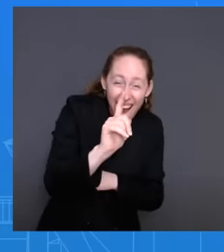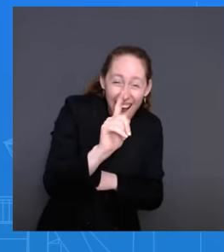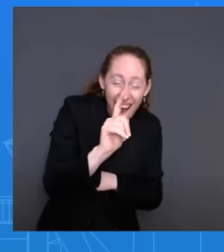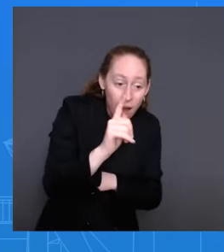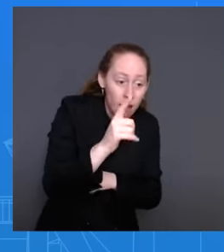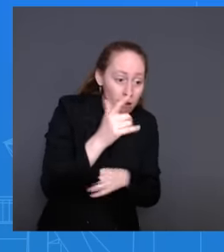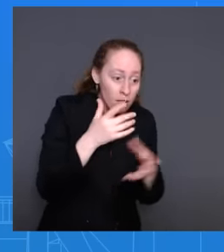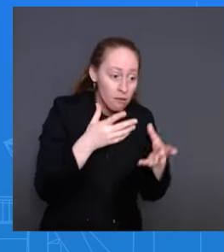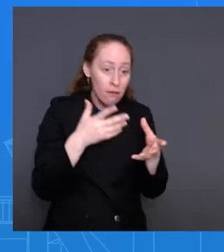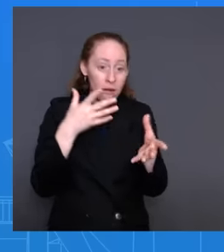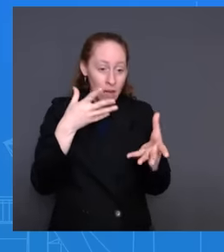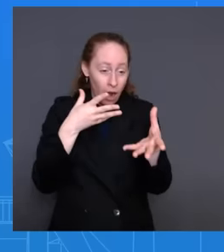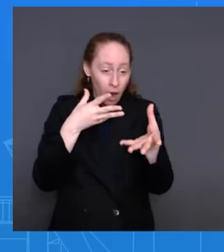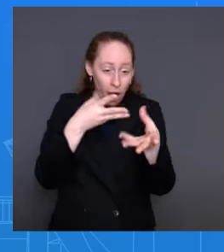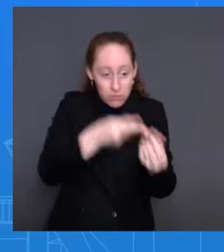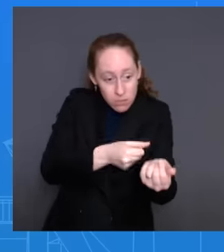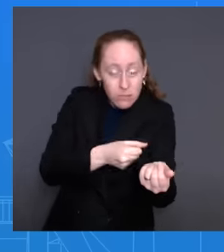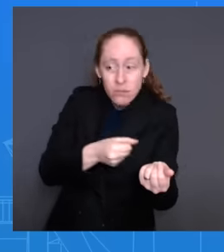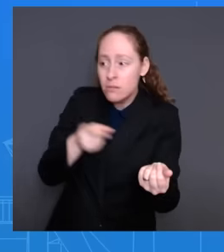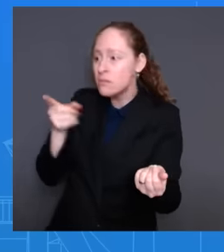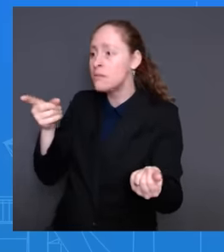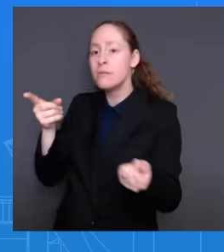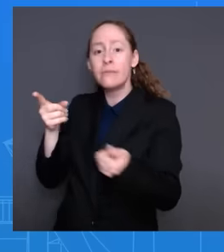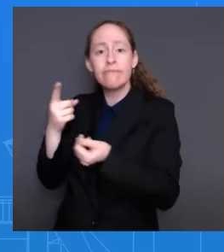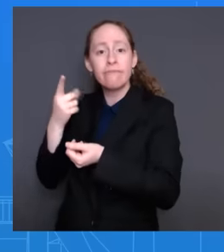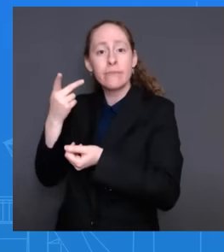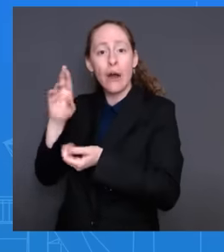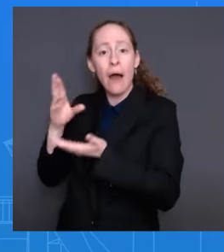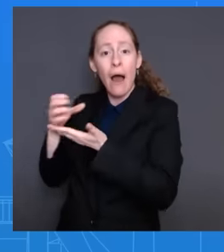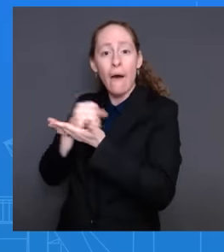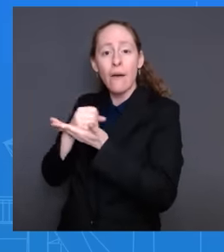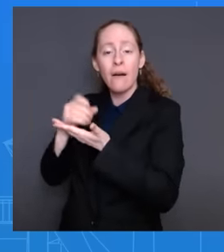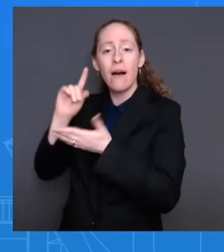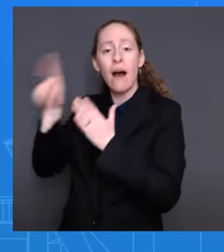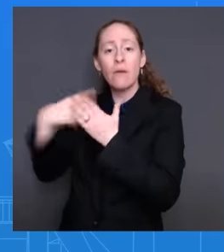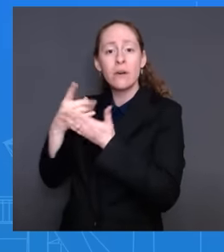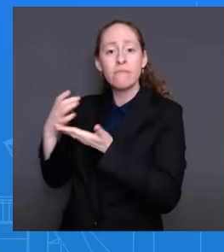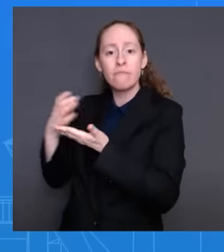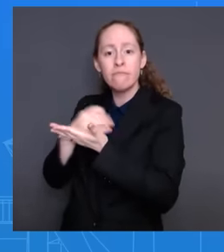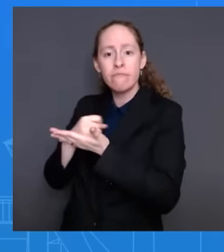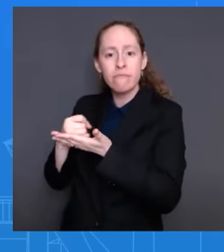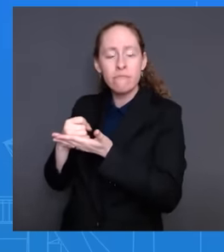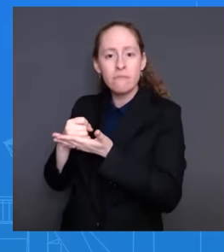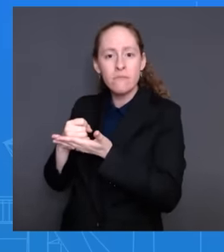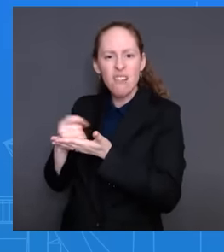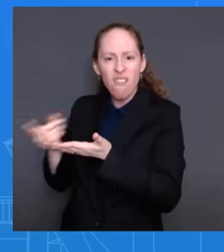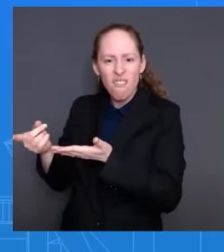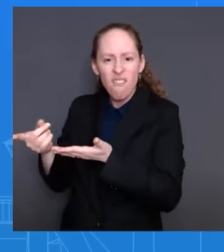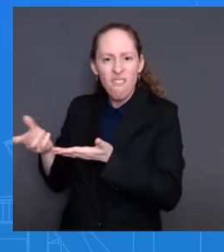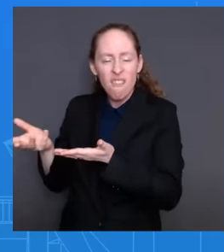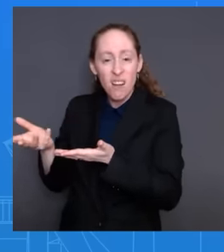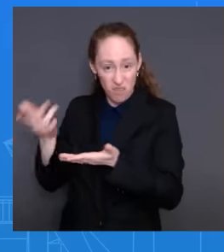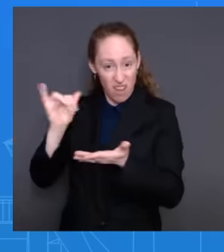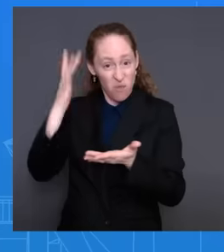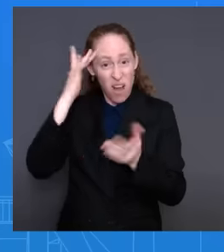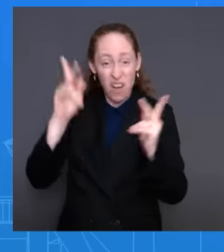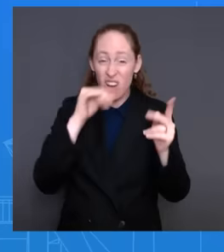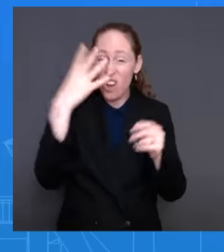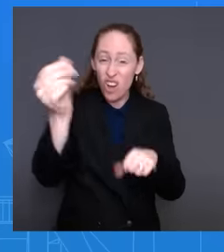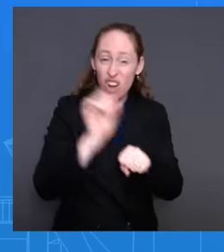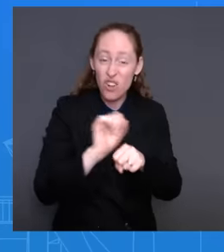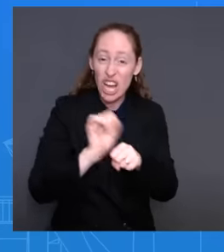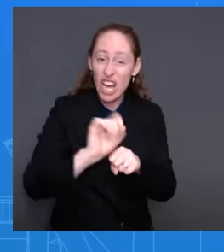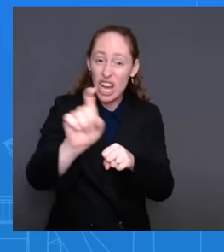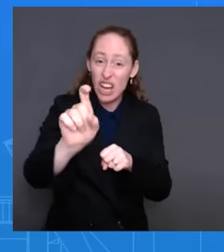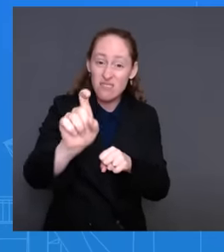like. Deese just spoke about this. Brian Deese was just here and talked about how he understands what it means for people who are sitting at their